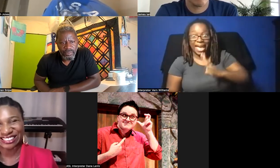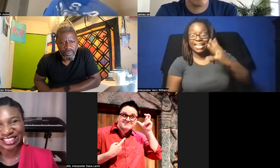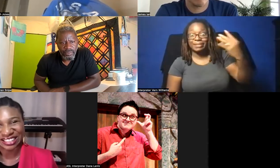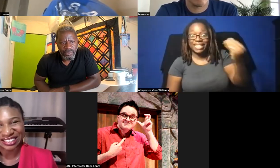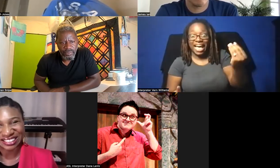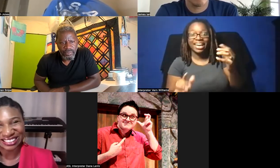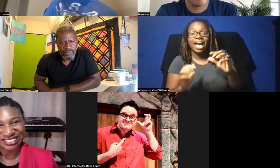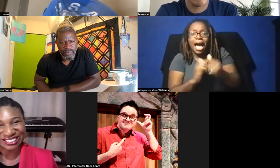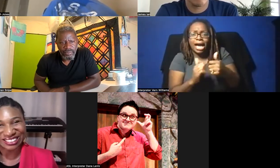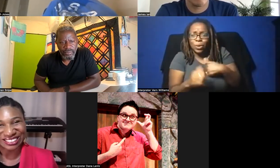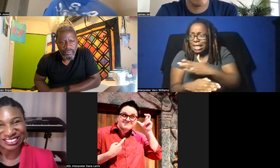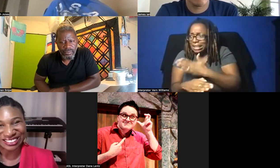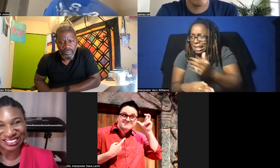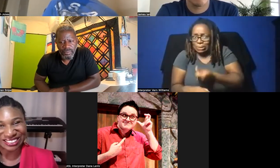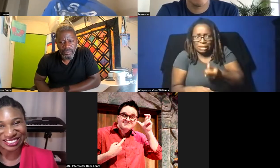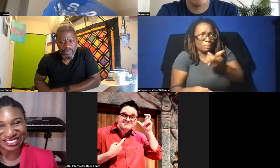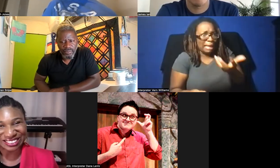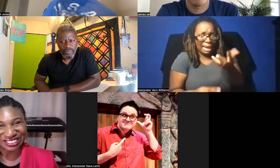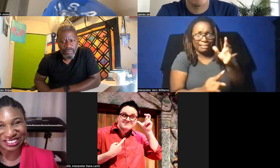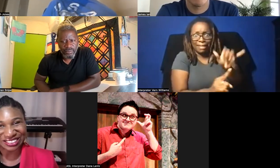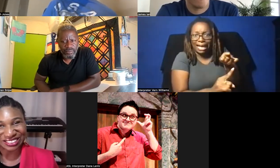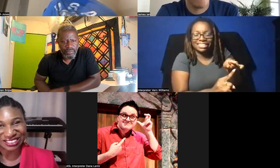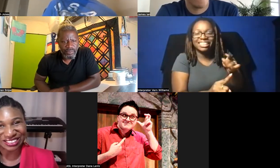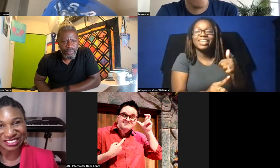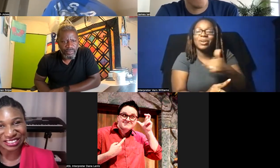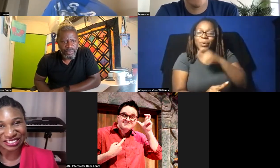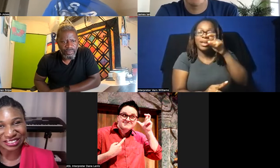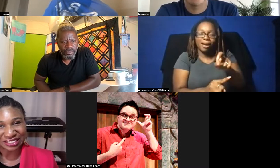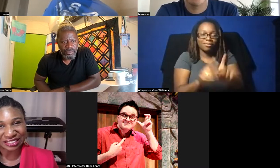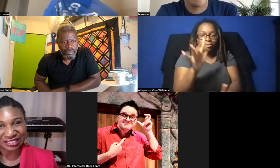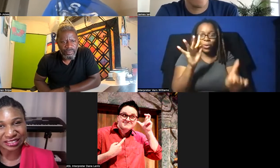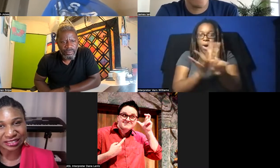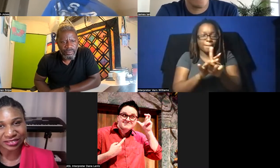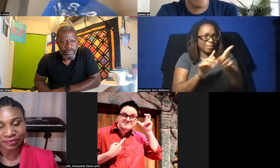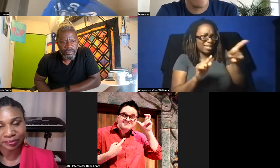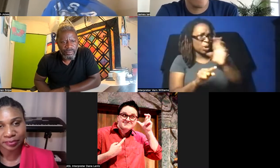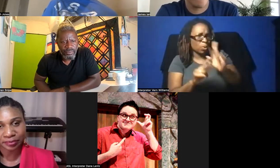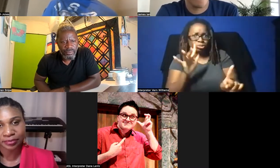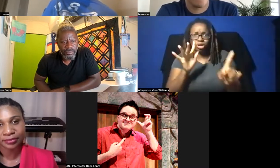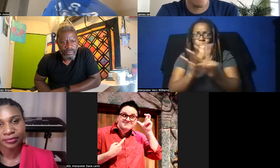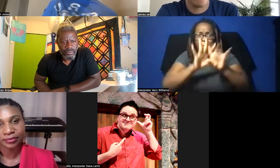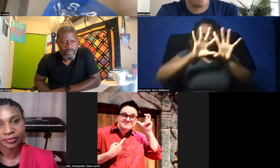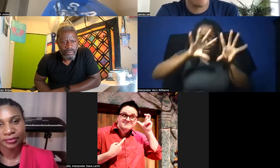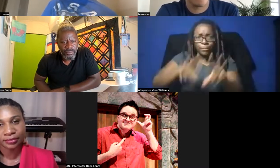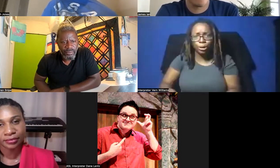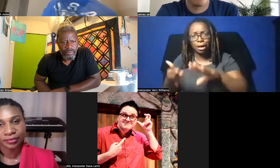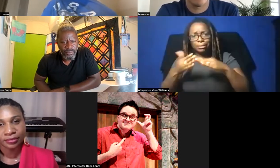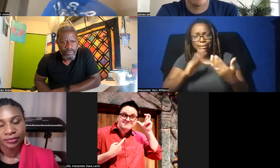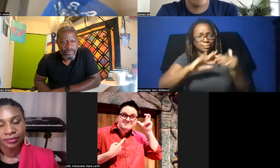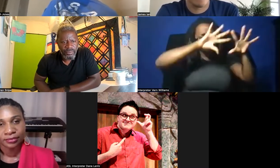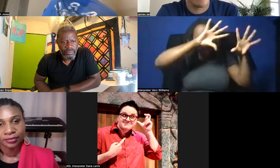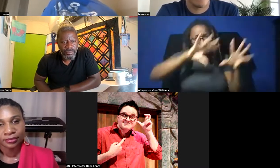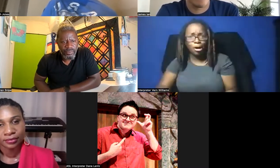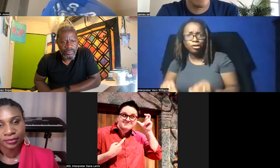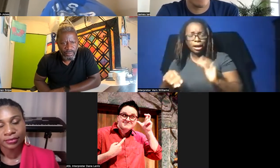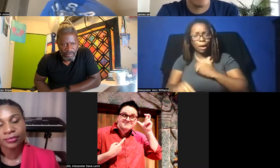we sing and make sure that we have joy and he don't come in here and burn down our whole village or burn down our city? And so we have